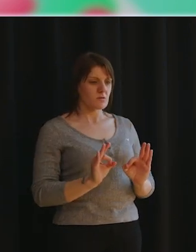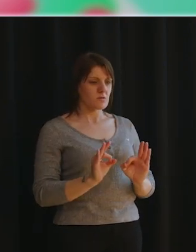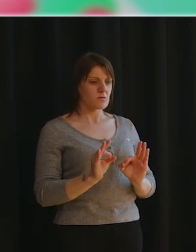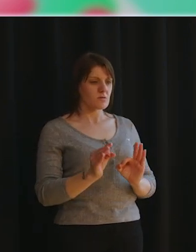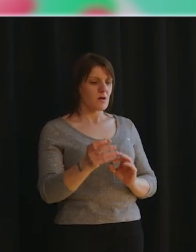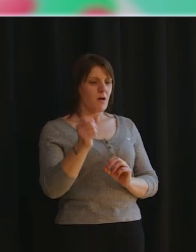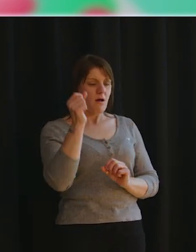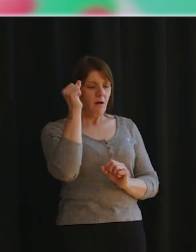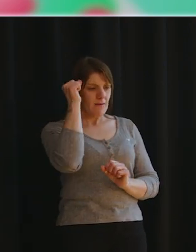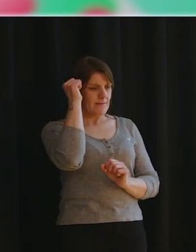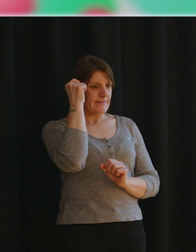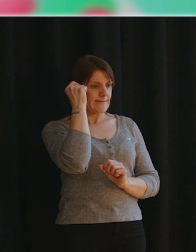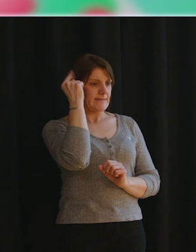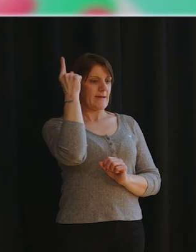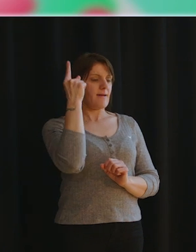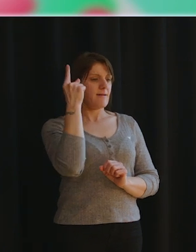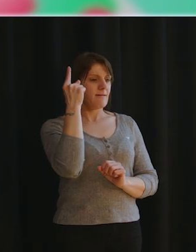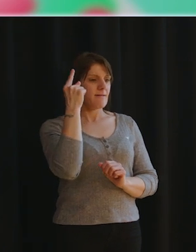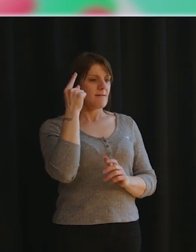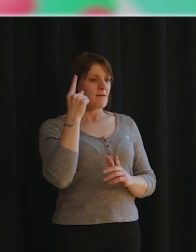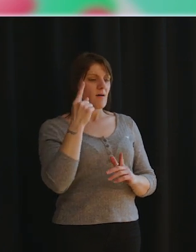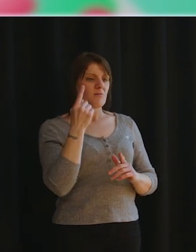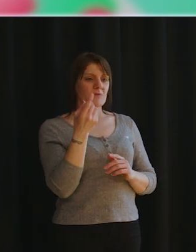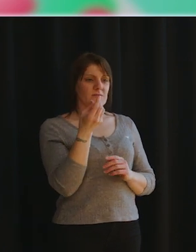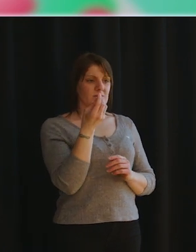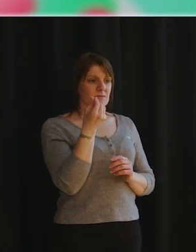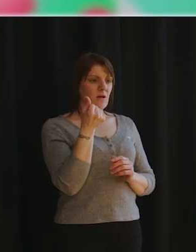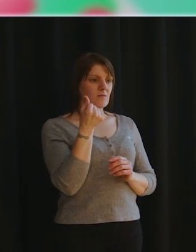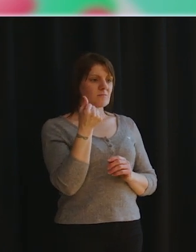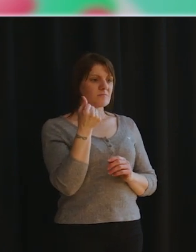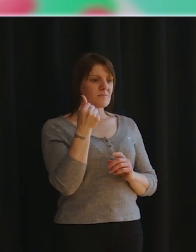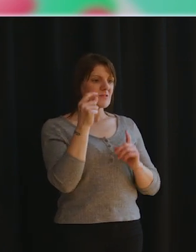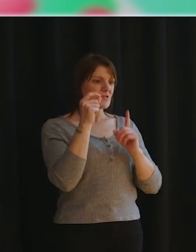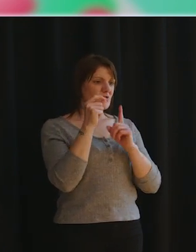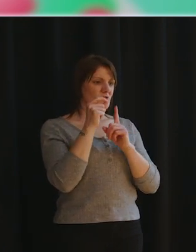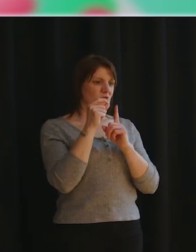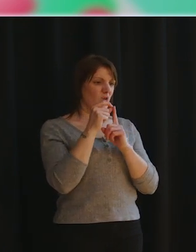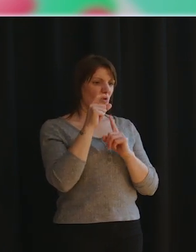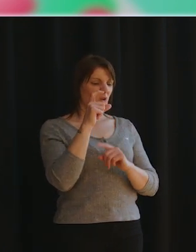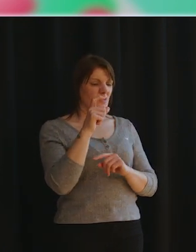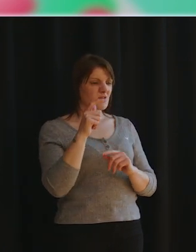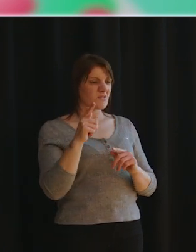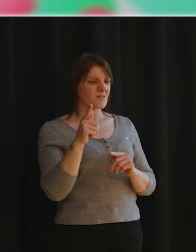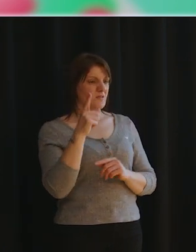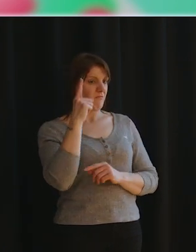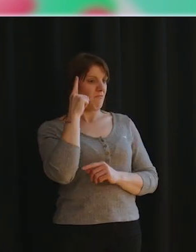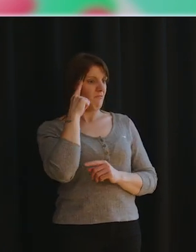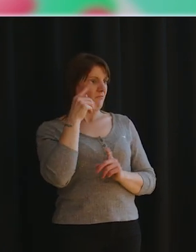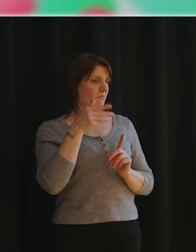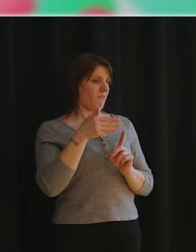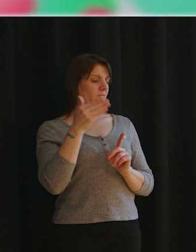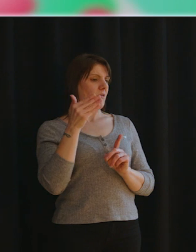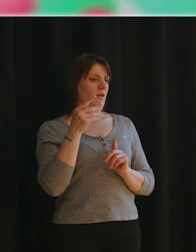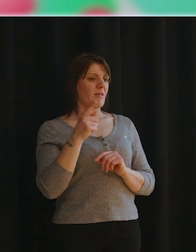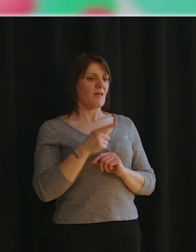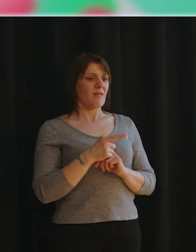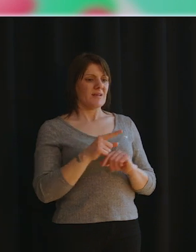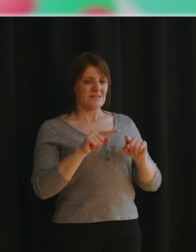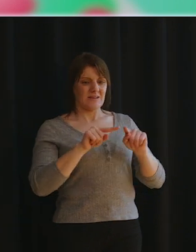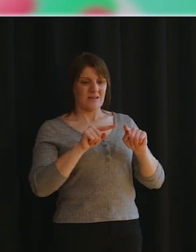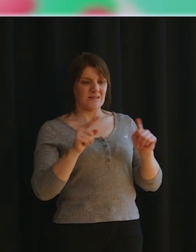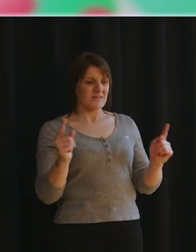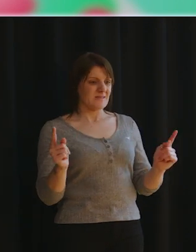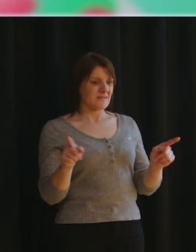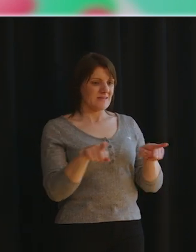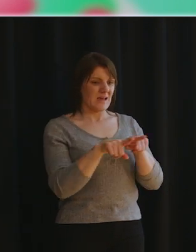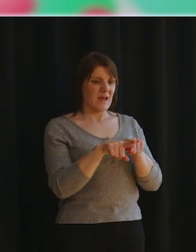concept, a distinct idea that some psychologists have come to, that there is a parallel run between the